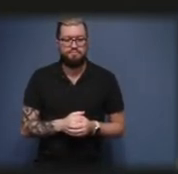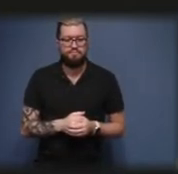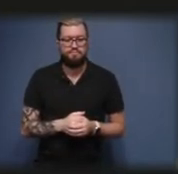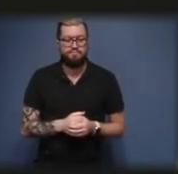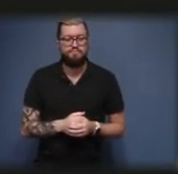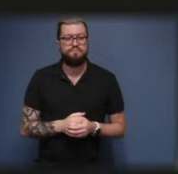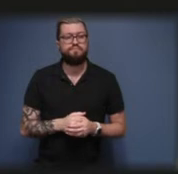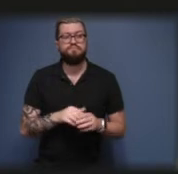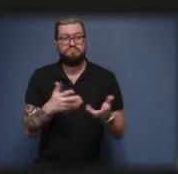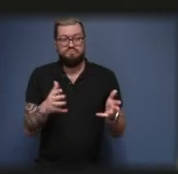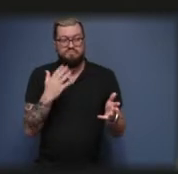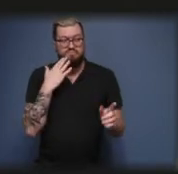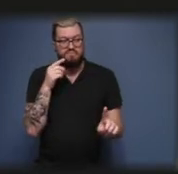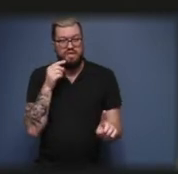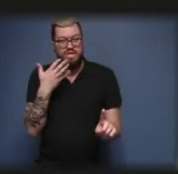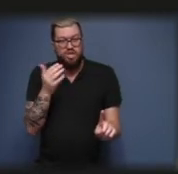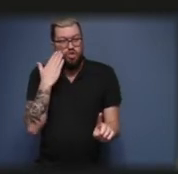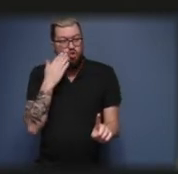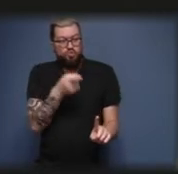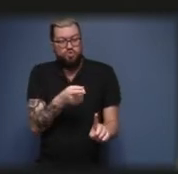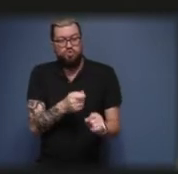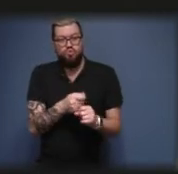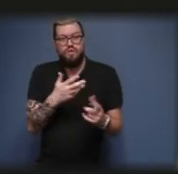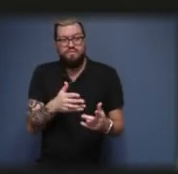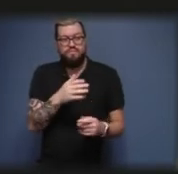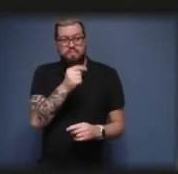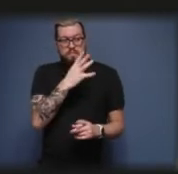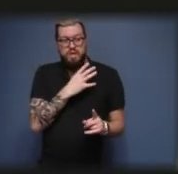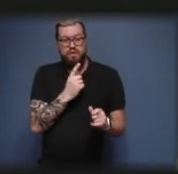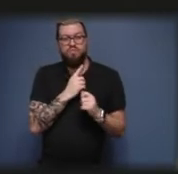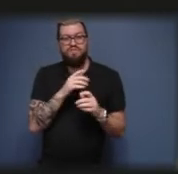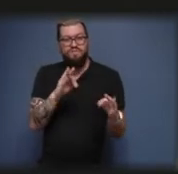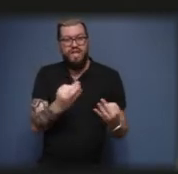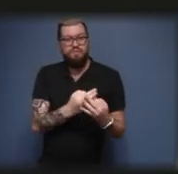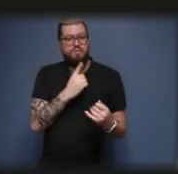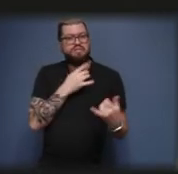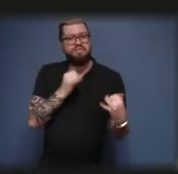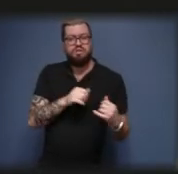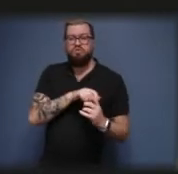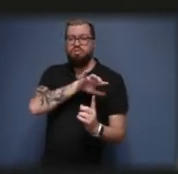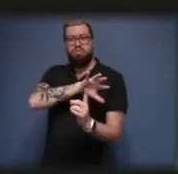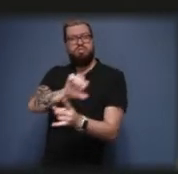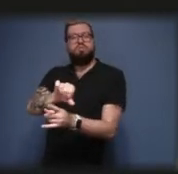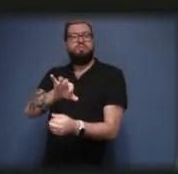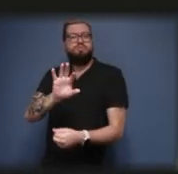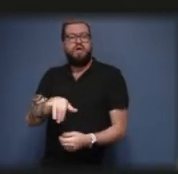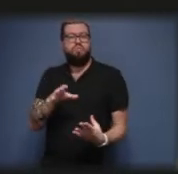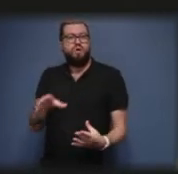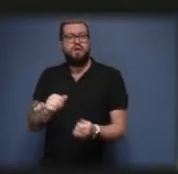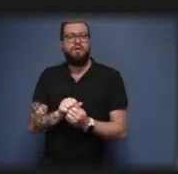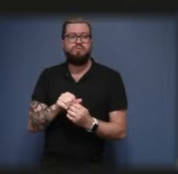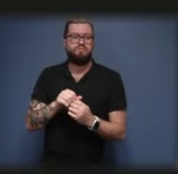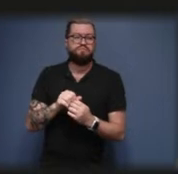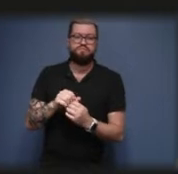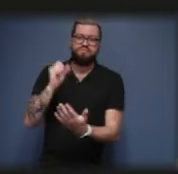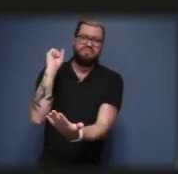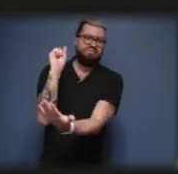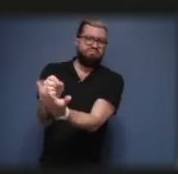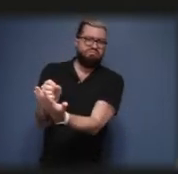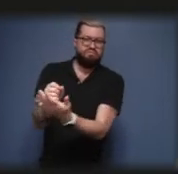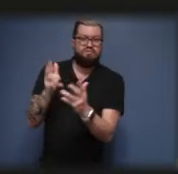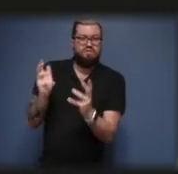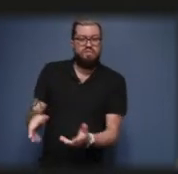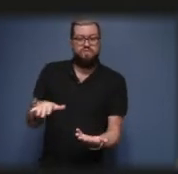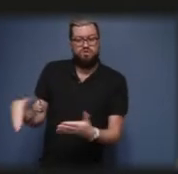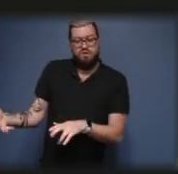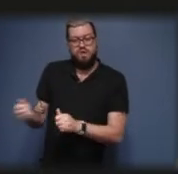He knew you, he was family, but he still treated you that way. Assaulted and stabbed, left for dead, your mom